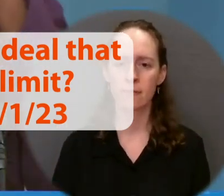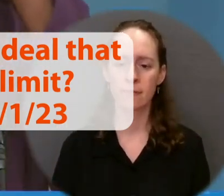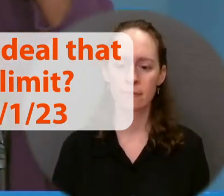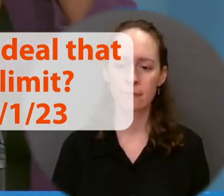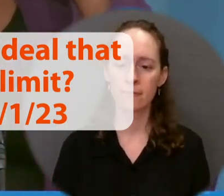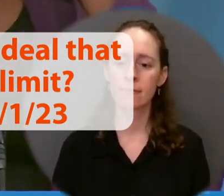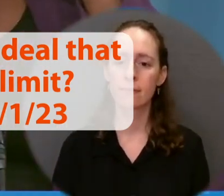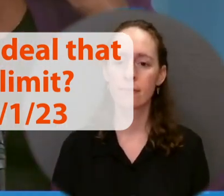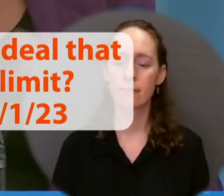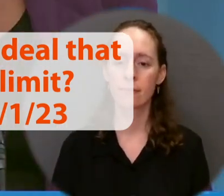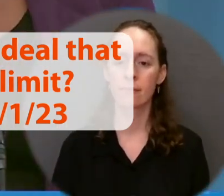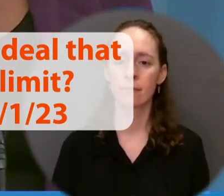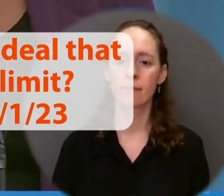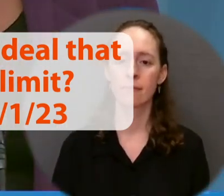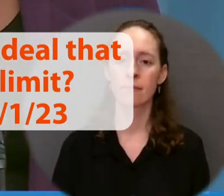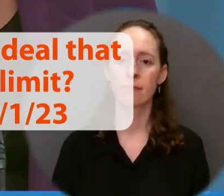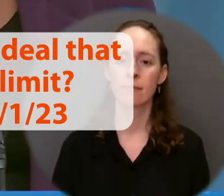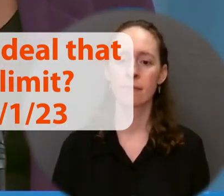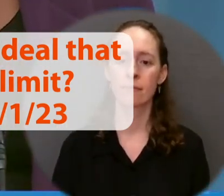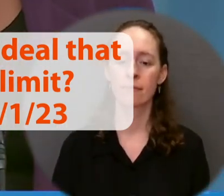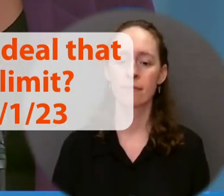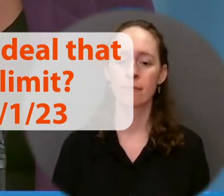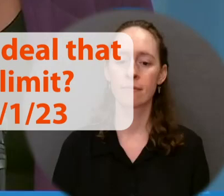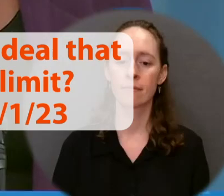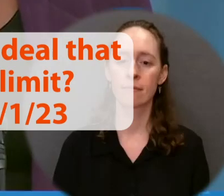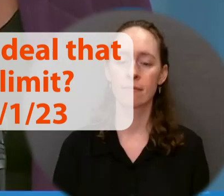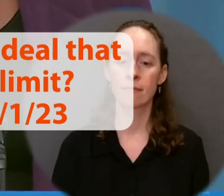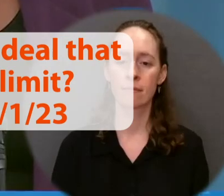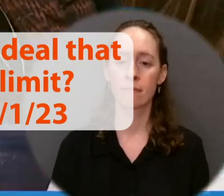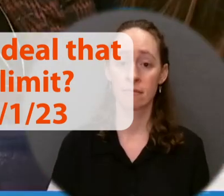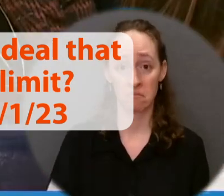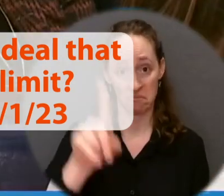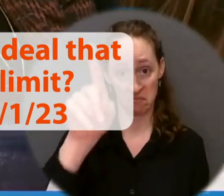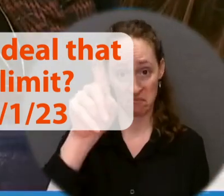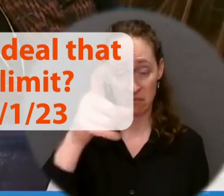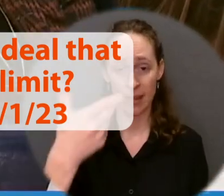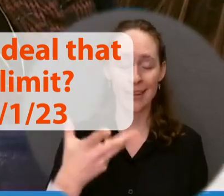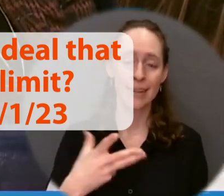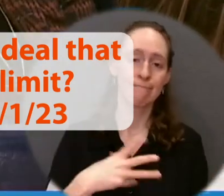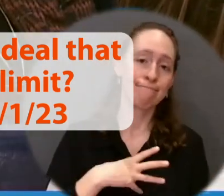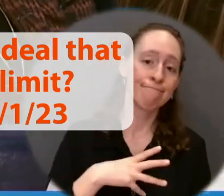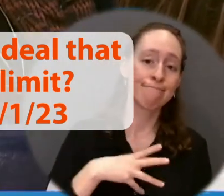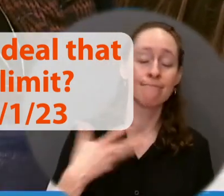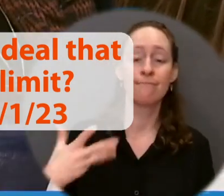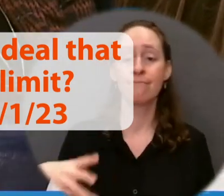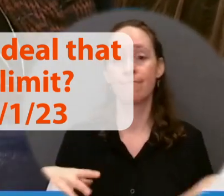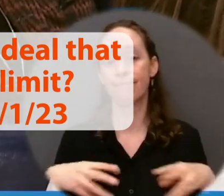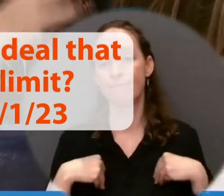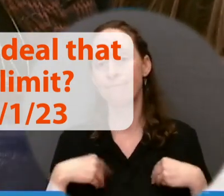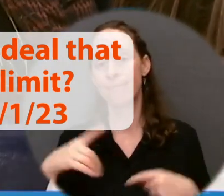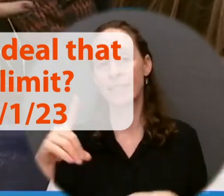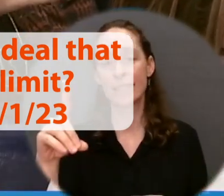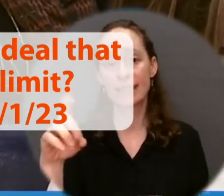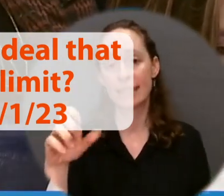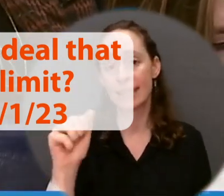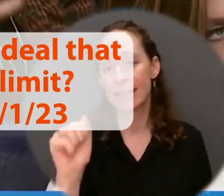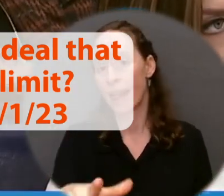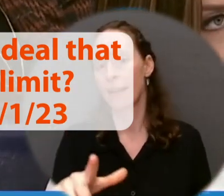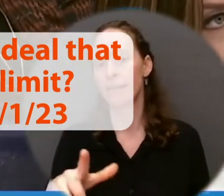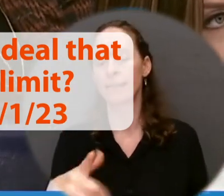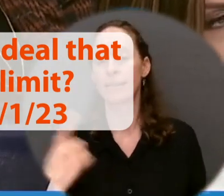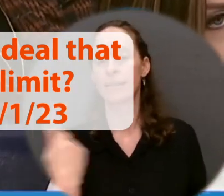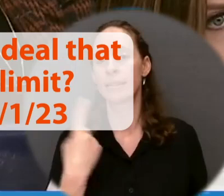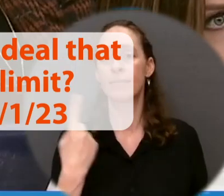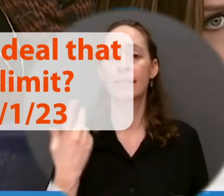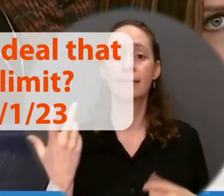Would the White House be open to an appropriations deal that also takes care of the debt limit, or would that, in your view, be